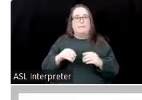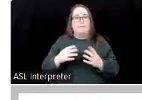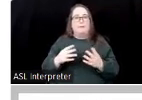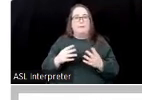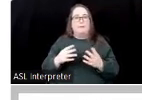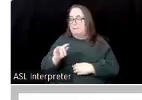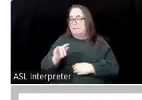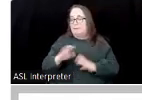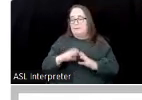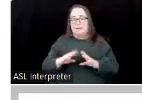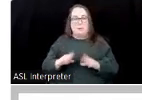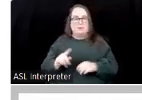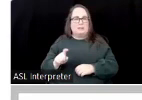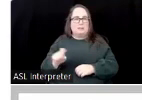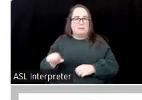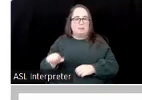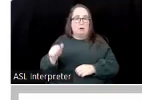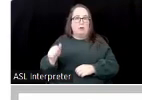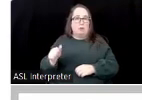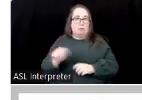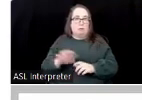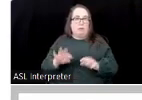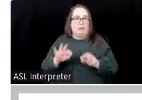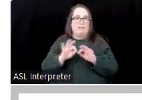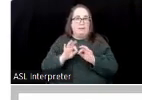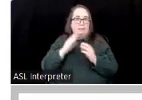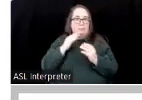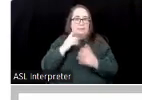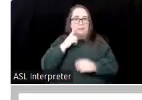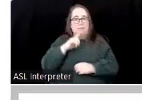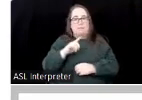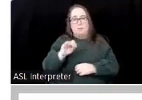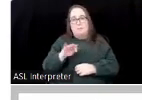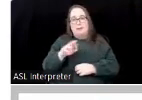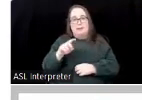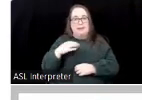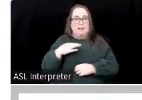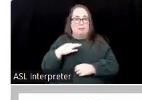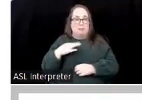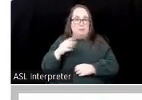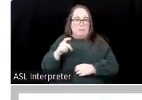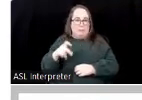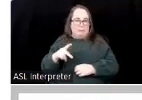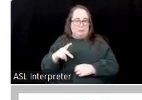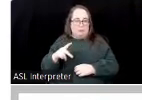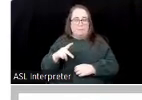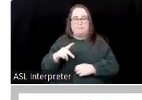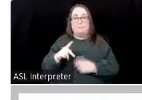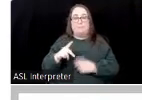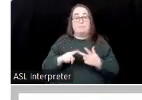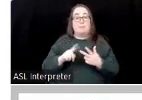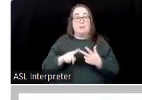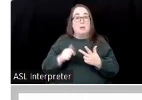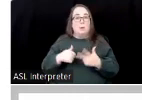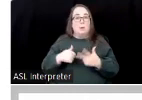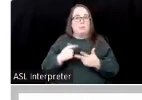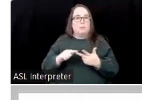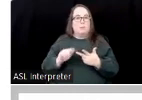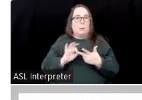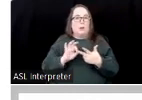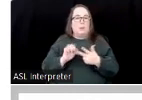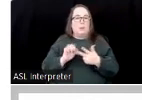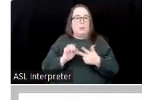demographic, housing needs, and other relevant data for Medicaid eligible populations. And finally, we can help coordinate with available